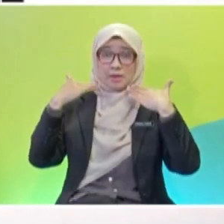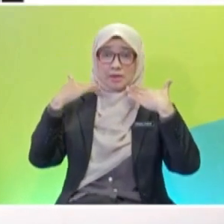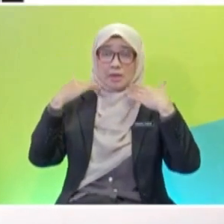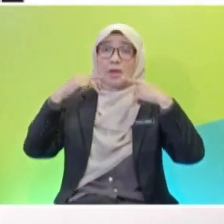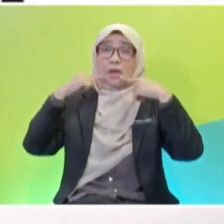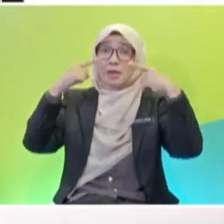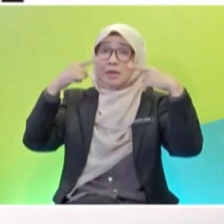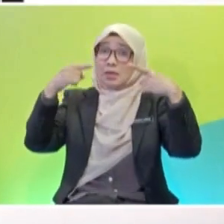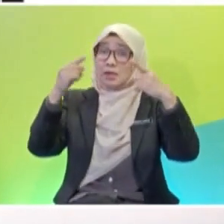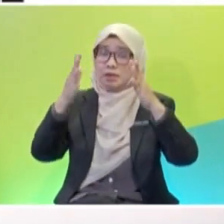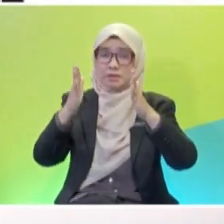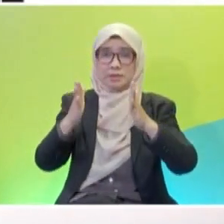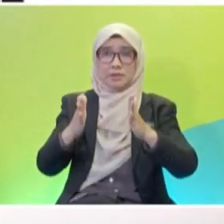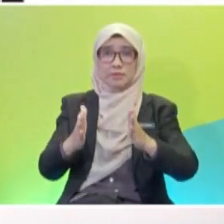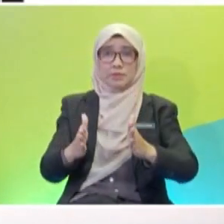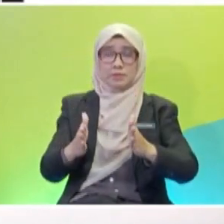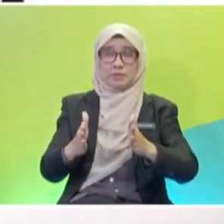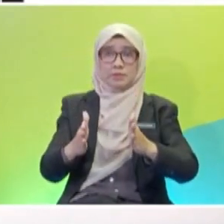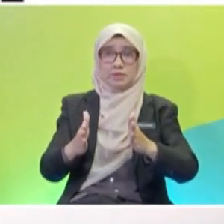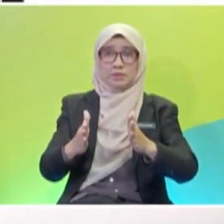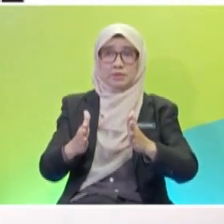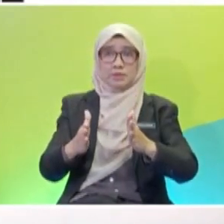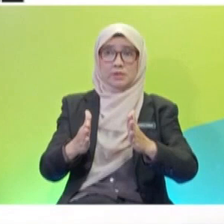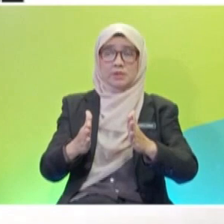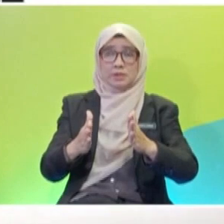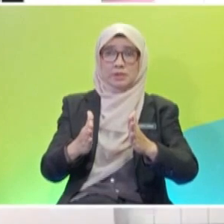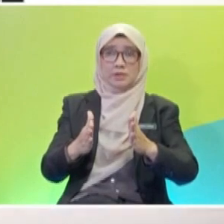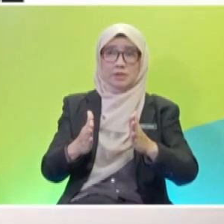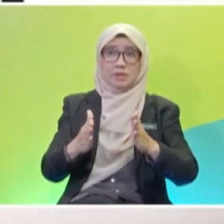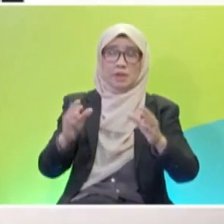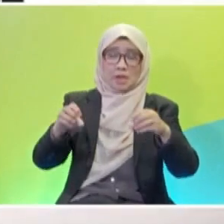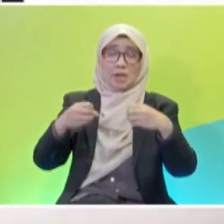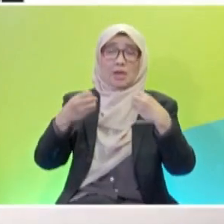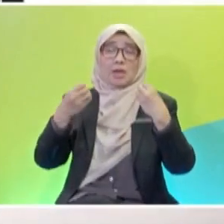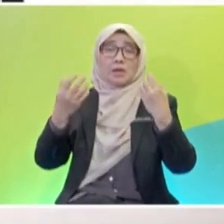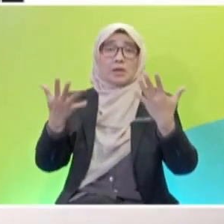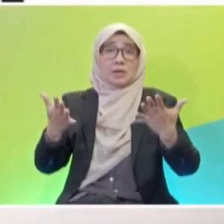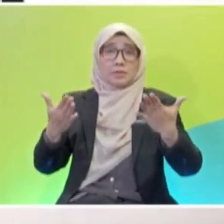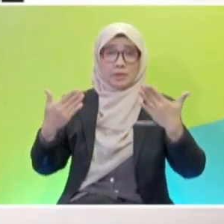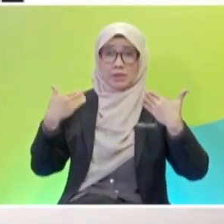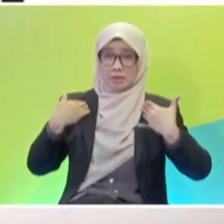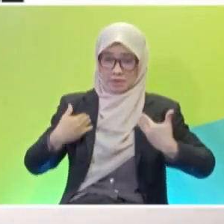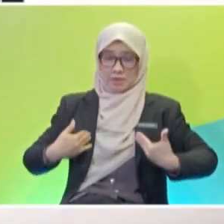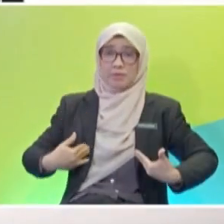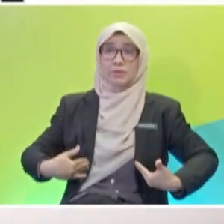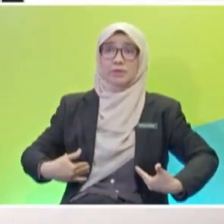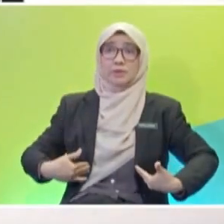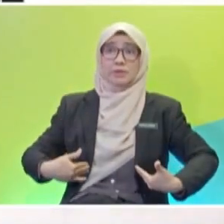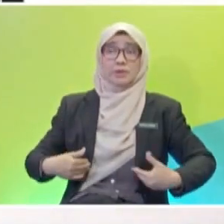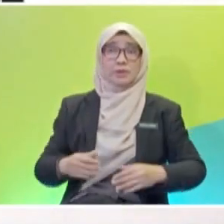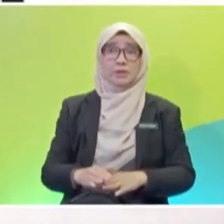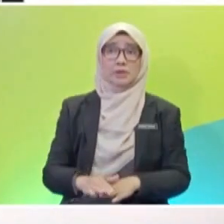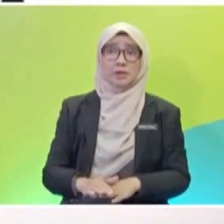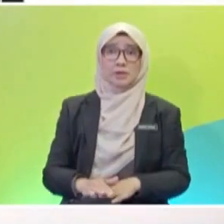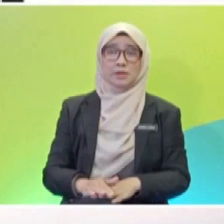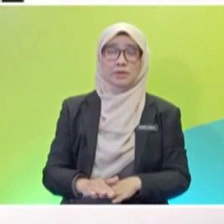they style their hair or mm-hmm. how they wear. Yeah, yeah, that would influence you. Or basically how they present themselves, such as confidence, I would